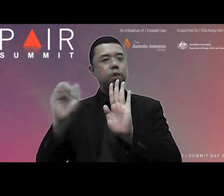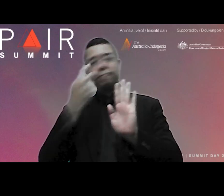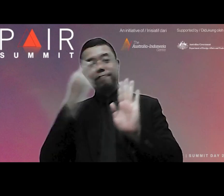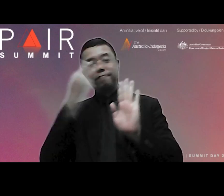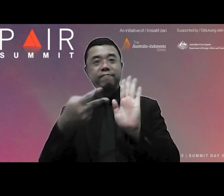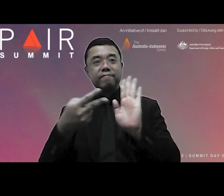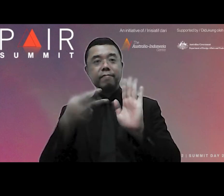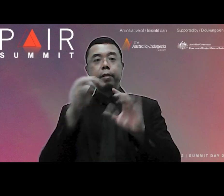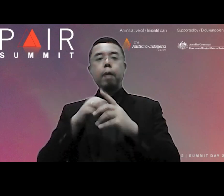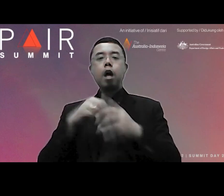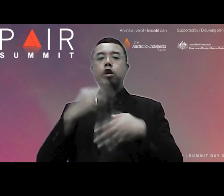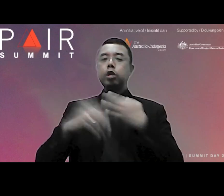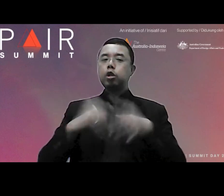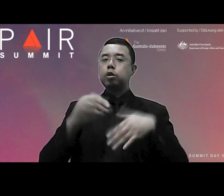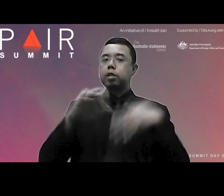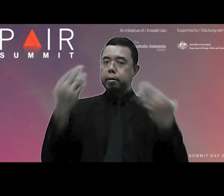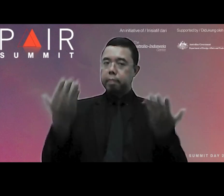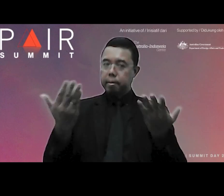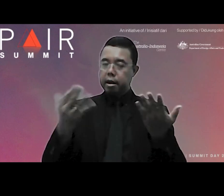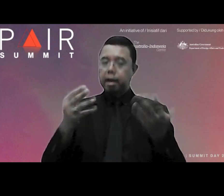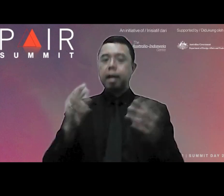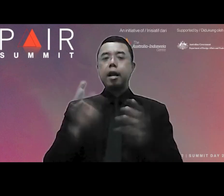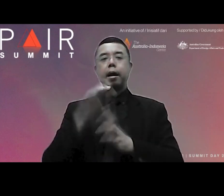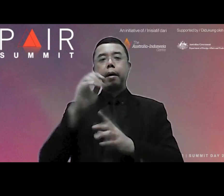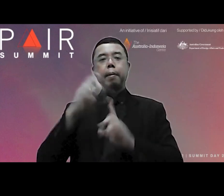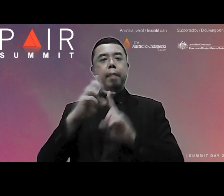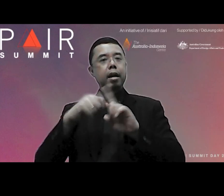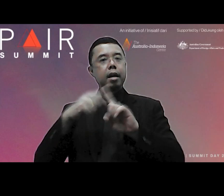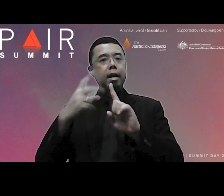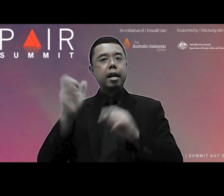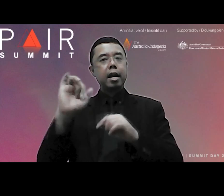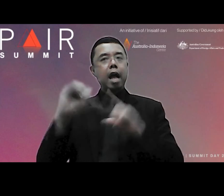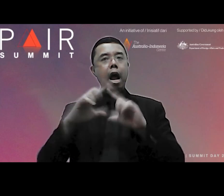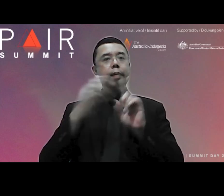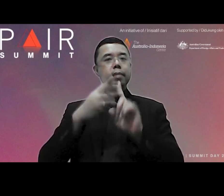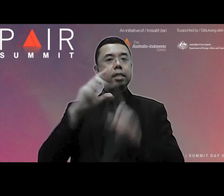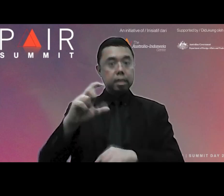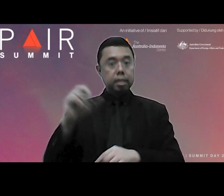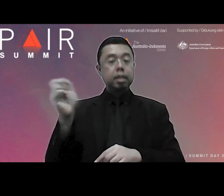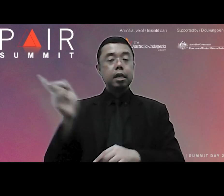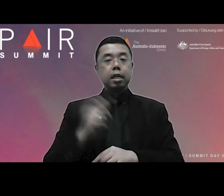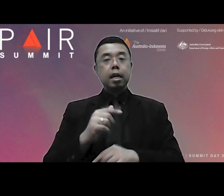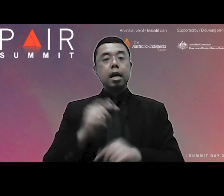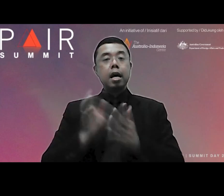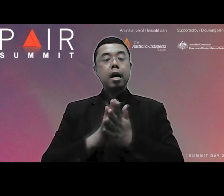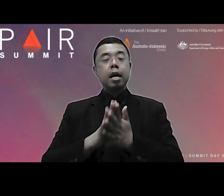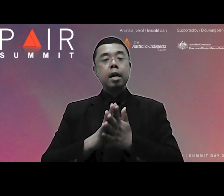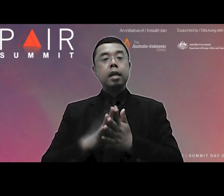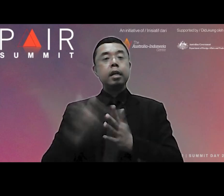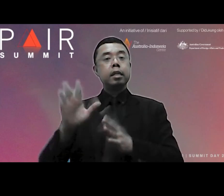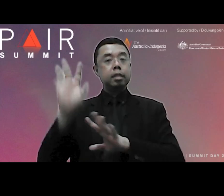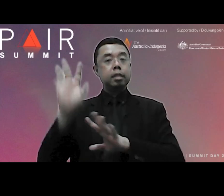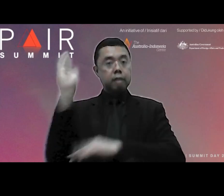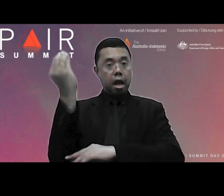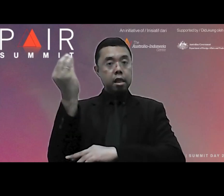Australia-Indonesia Business Council's Health Group, but also Pak Petra Kareti from Pulse Lab Jakarta, also very insightful. And